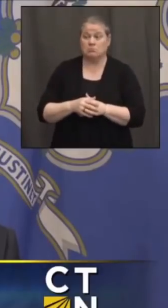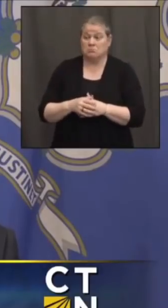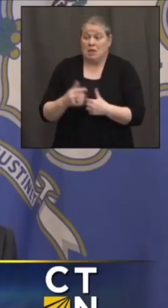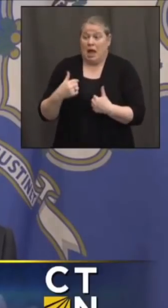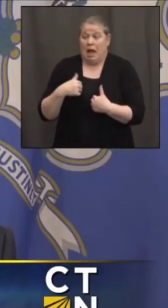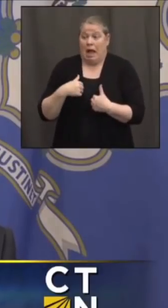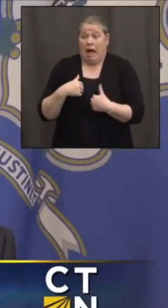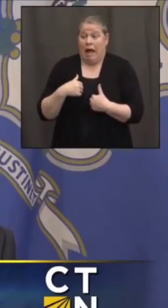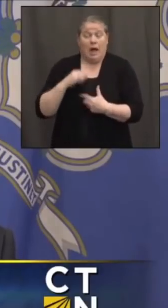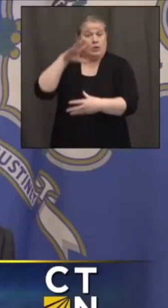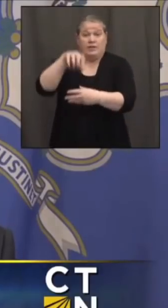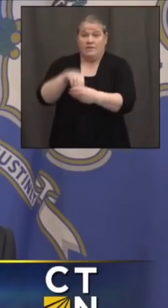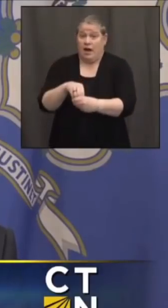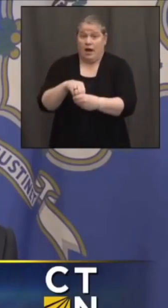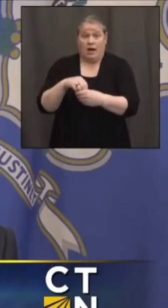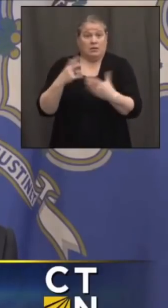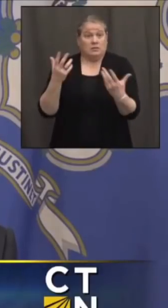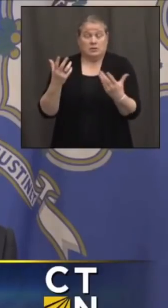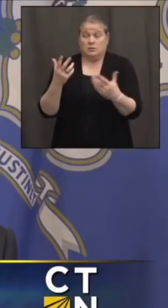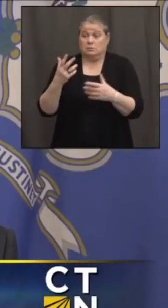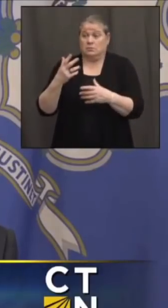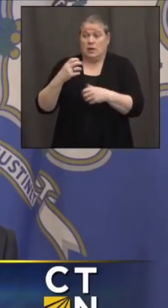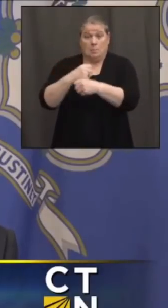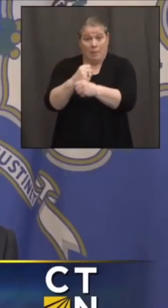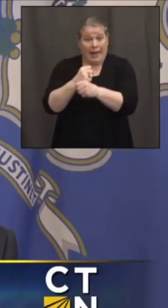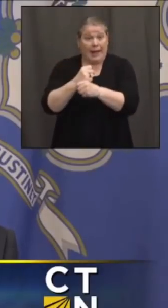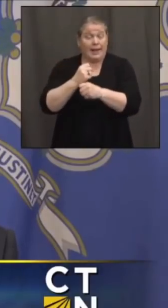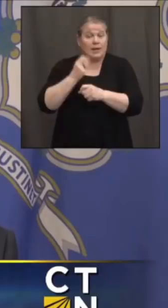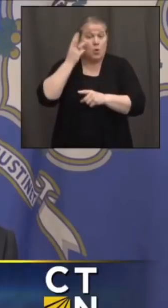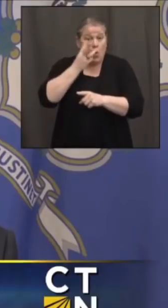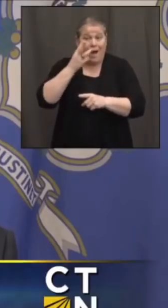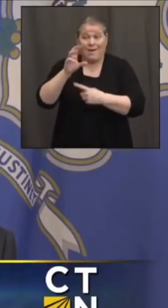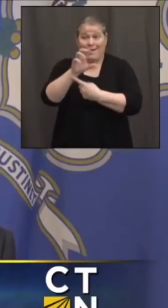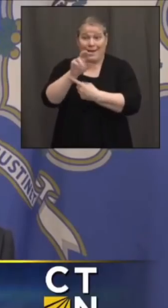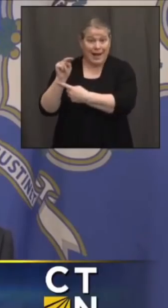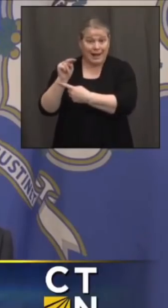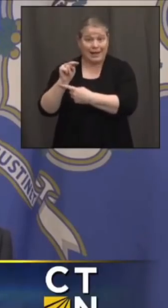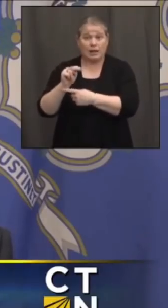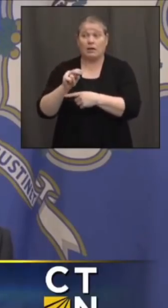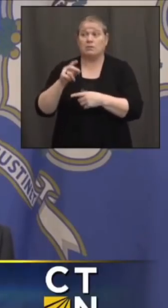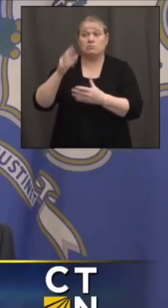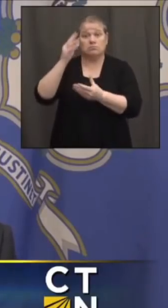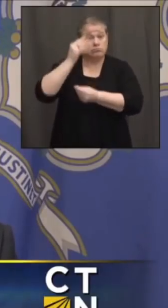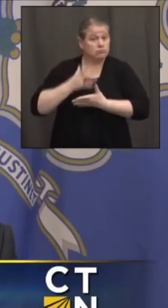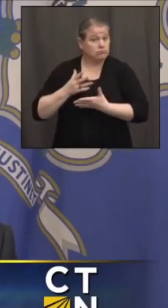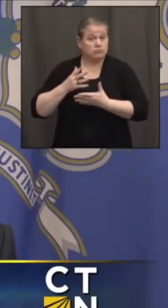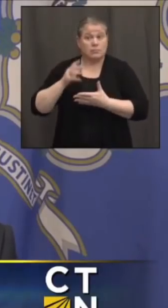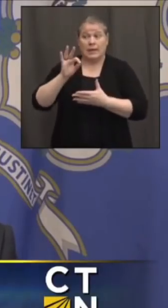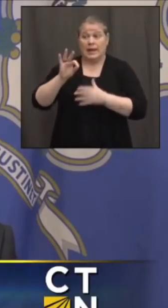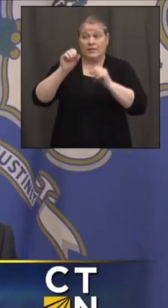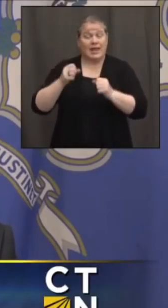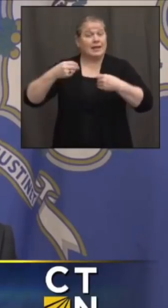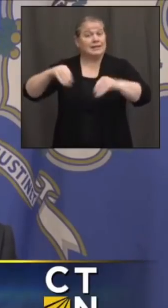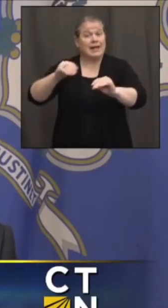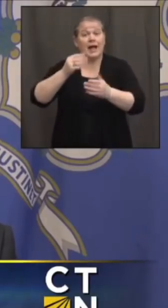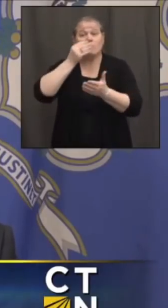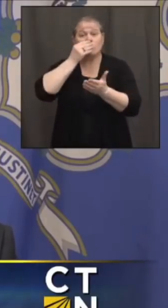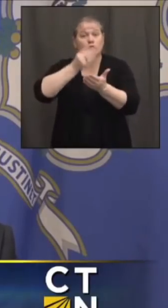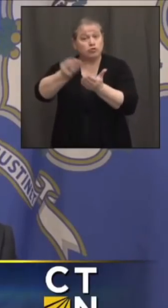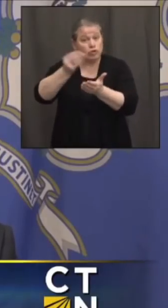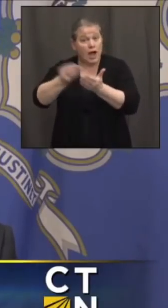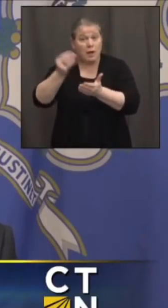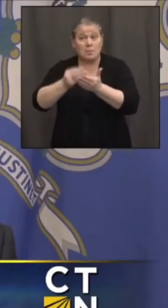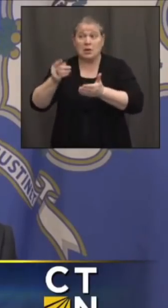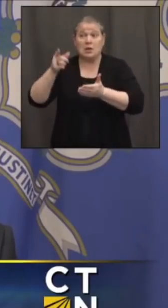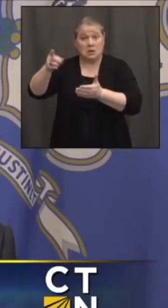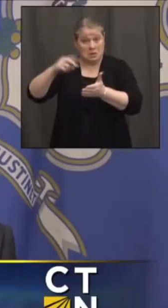it. They said you could expand our market and give us a better chance to stand on our own 2 feet if we were able to sell in grocery stores. And I said, I